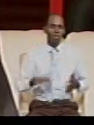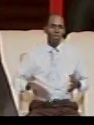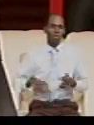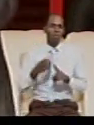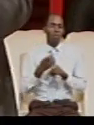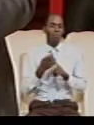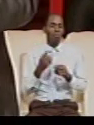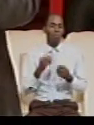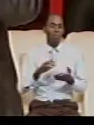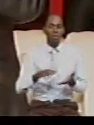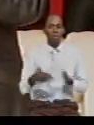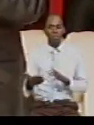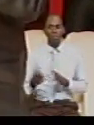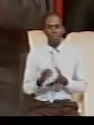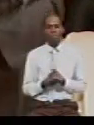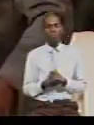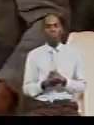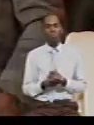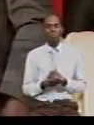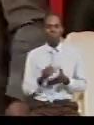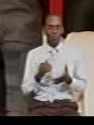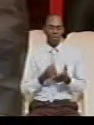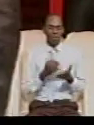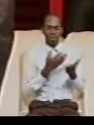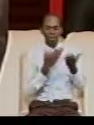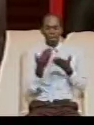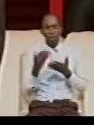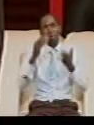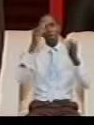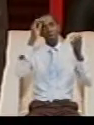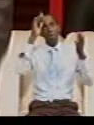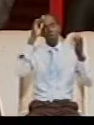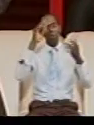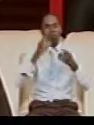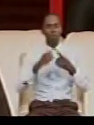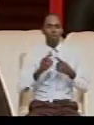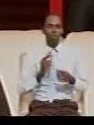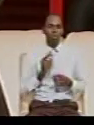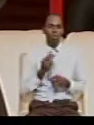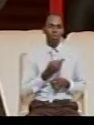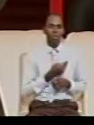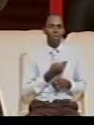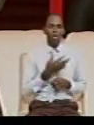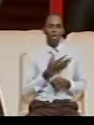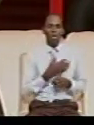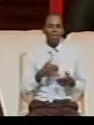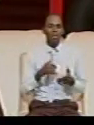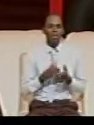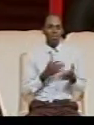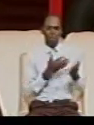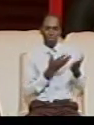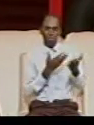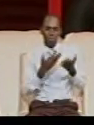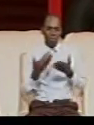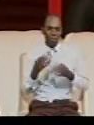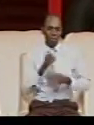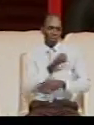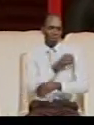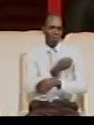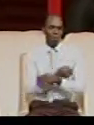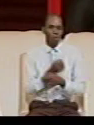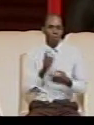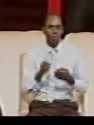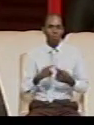the dead. It brings hope to us, And it brings vitality into our